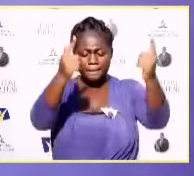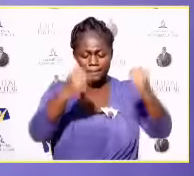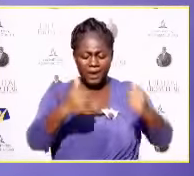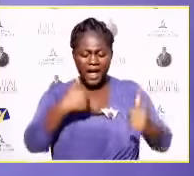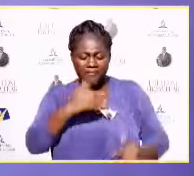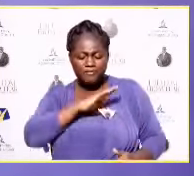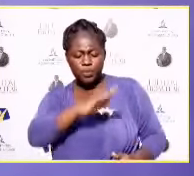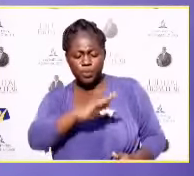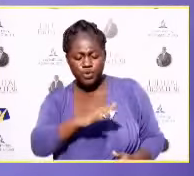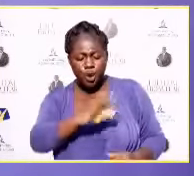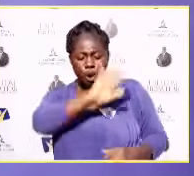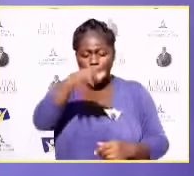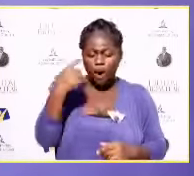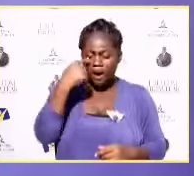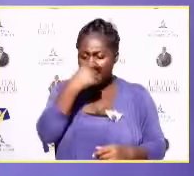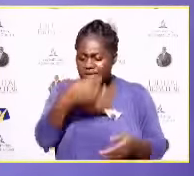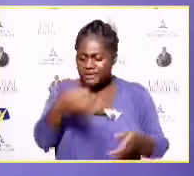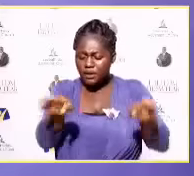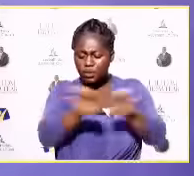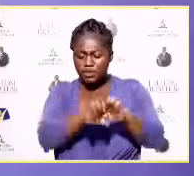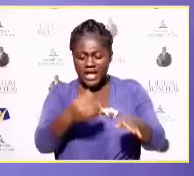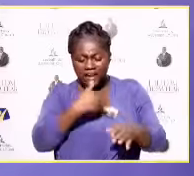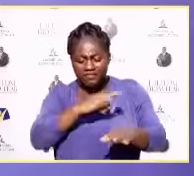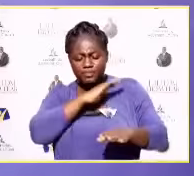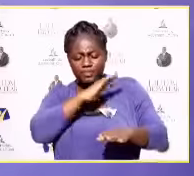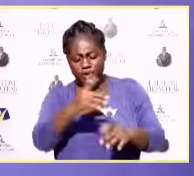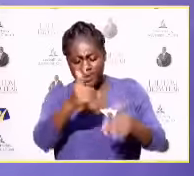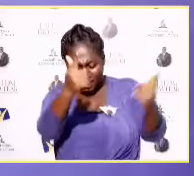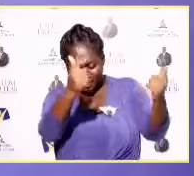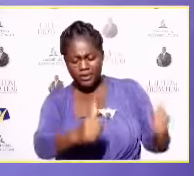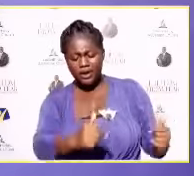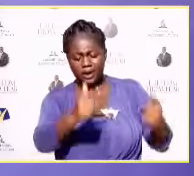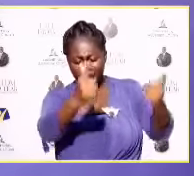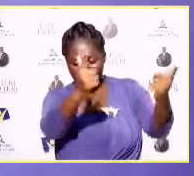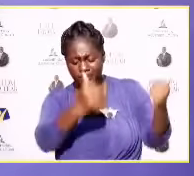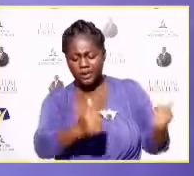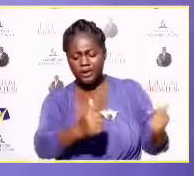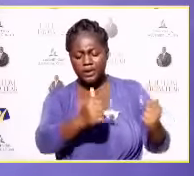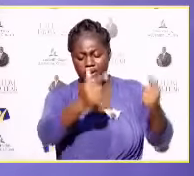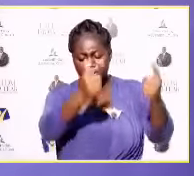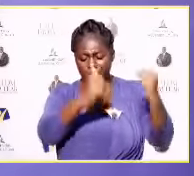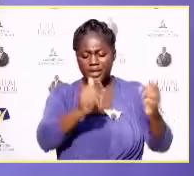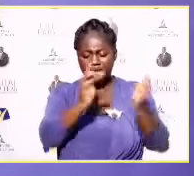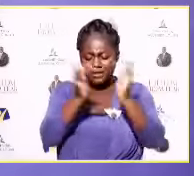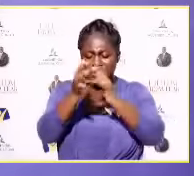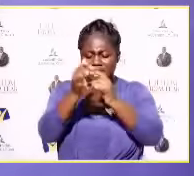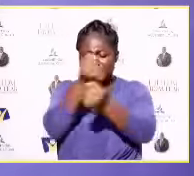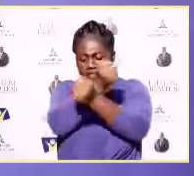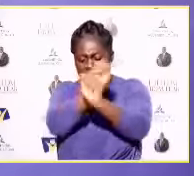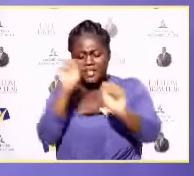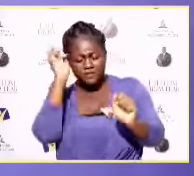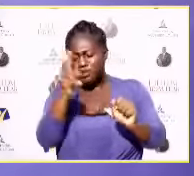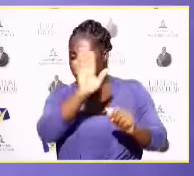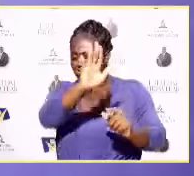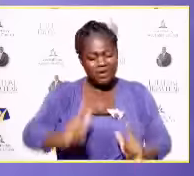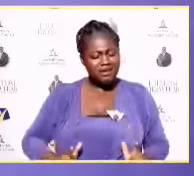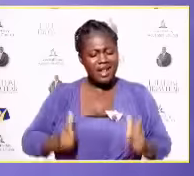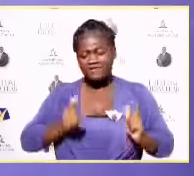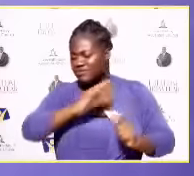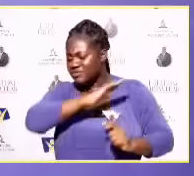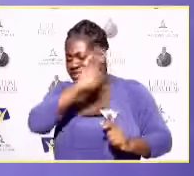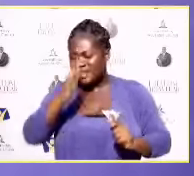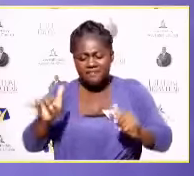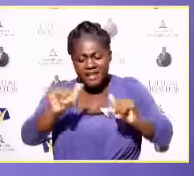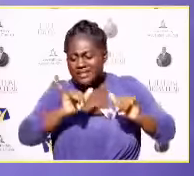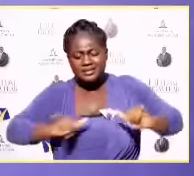Every eye is closed. Bra. To an amon bra. Bra. A radibajo. Wa bra bon yasa de tiada. I assure